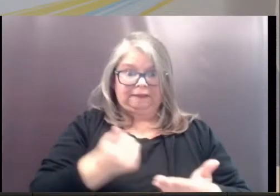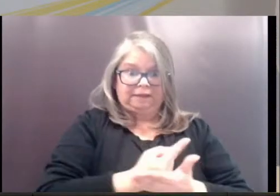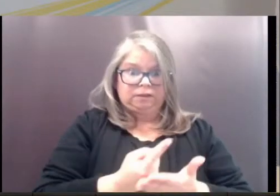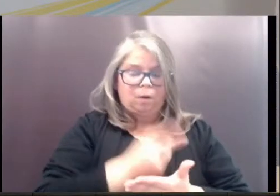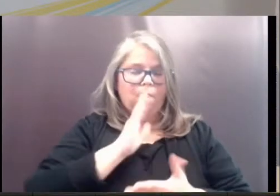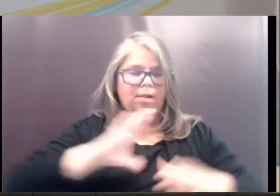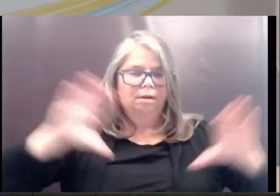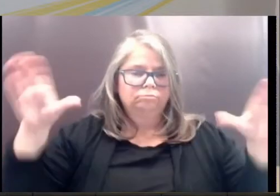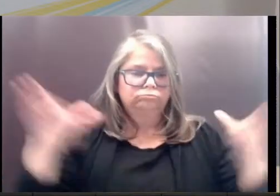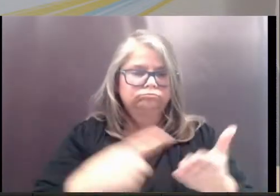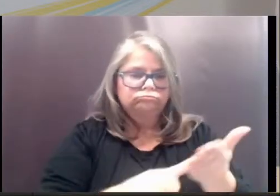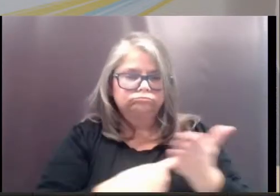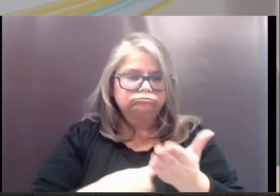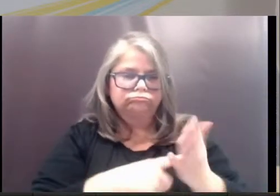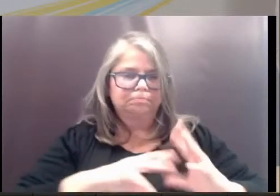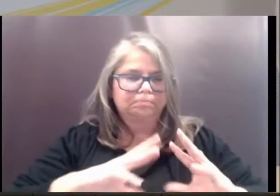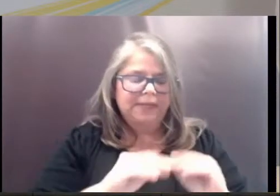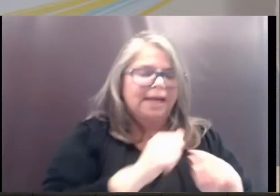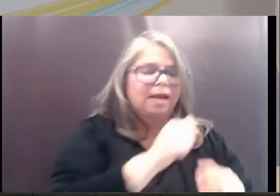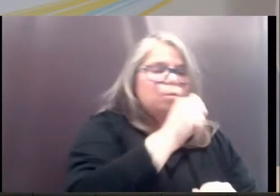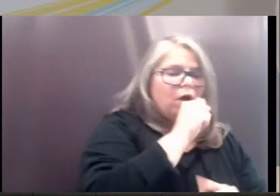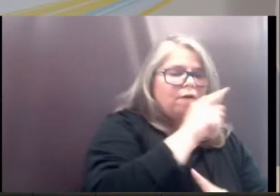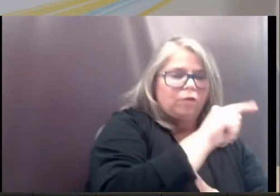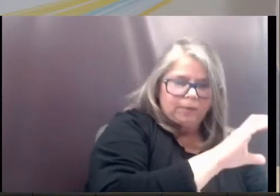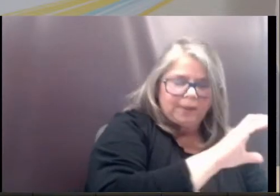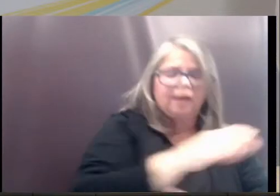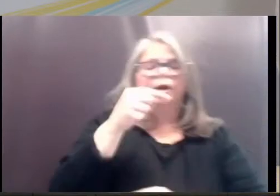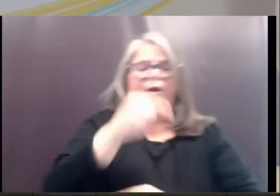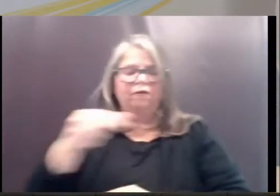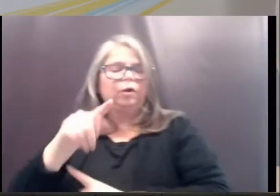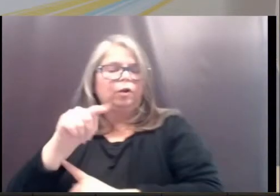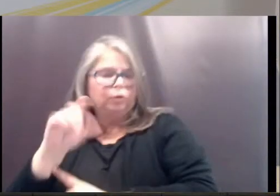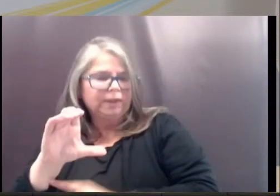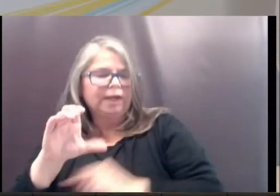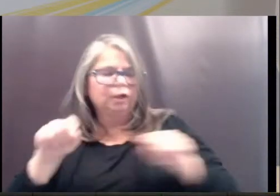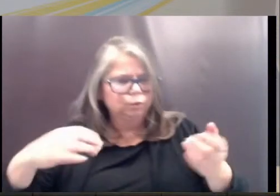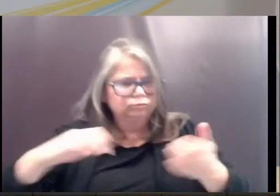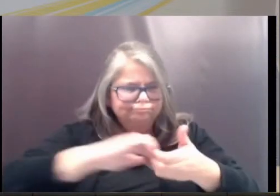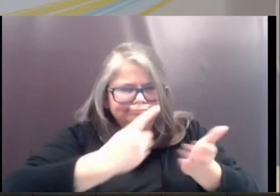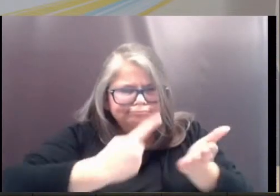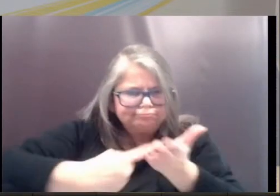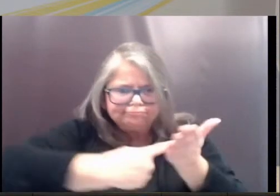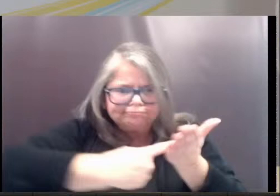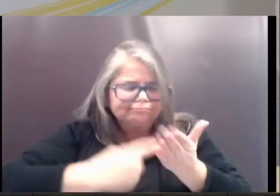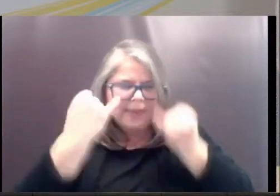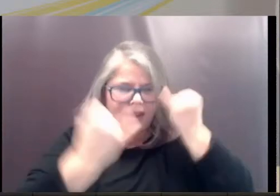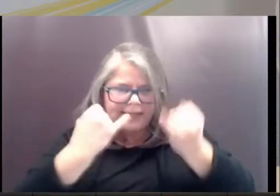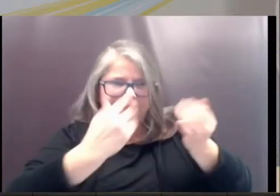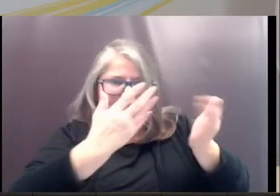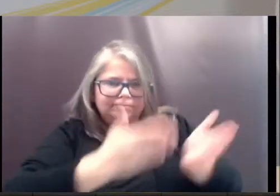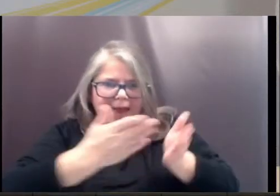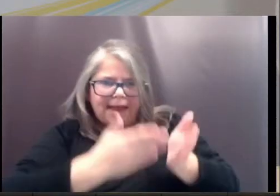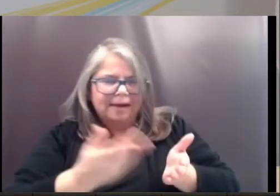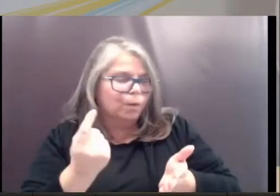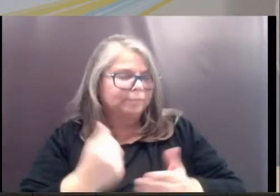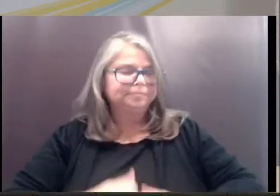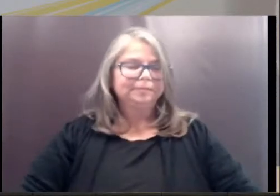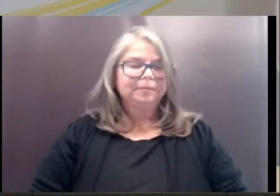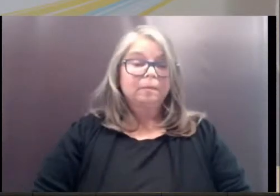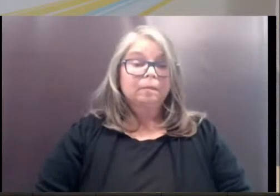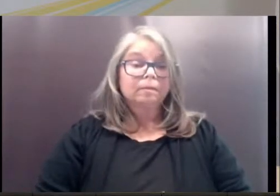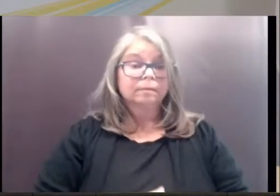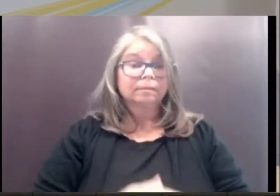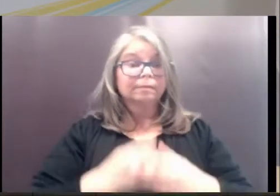long-term care to review some of those details and work with them with that anticipated Moderna product